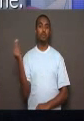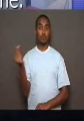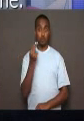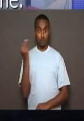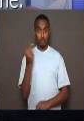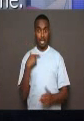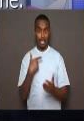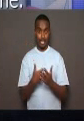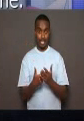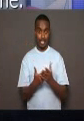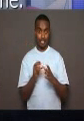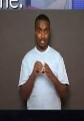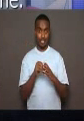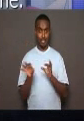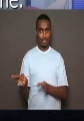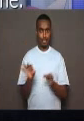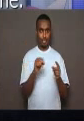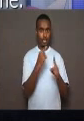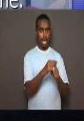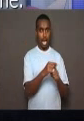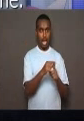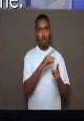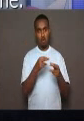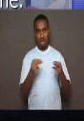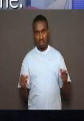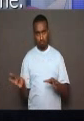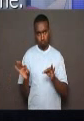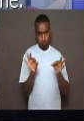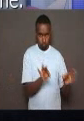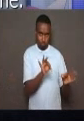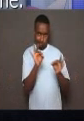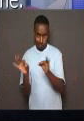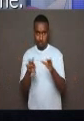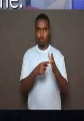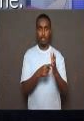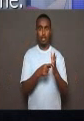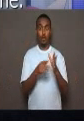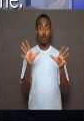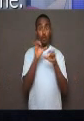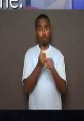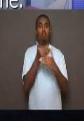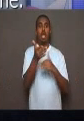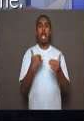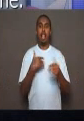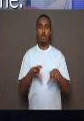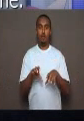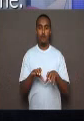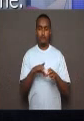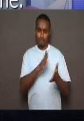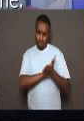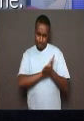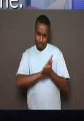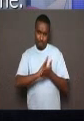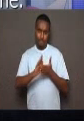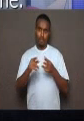Usually, this involves replacing words or phrases in an already completed text to make it